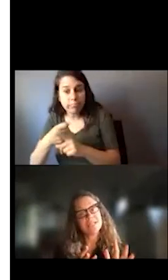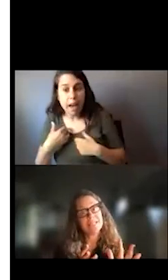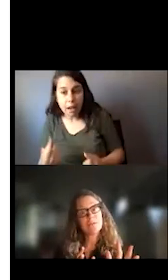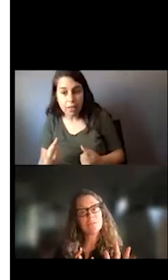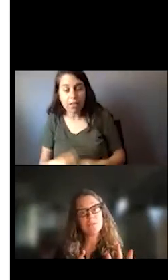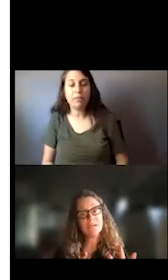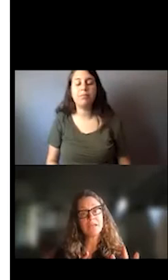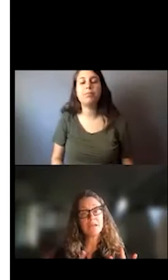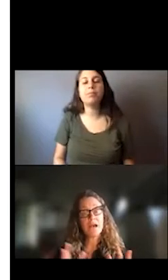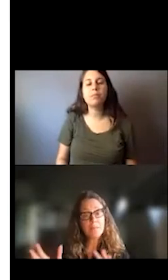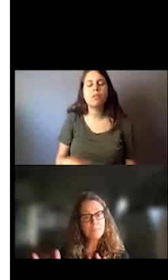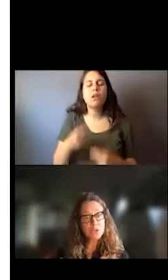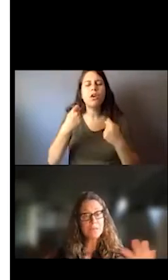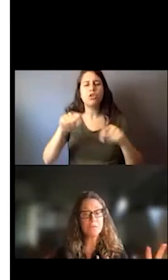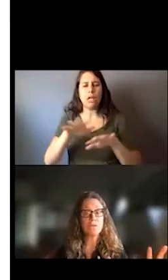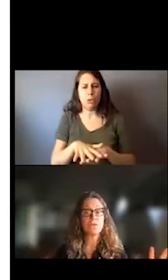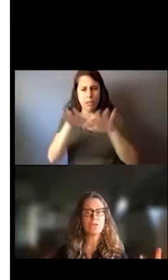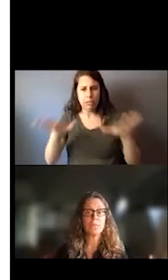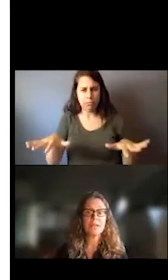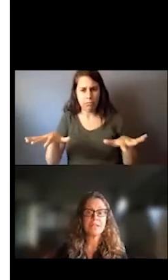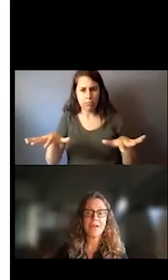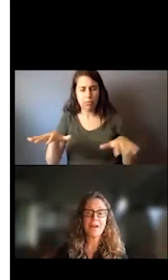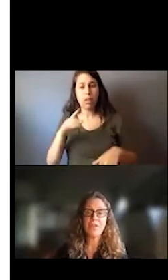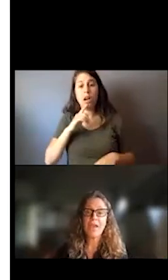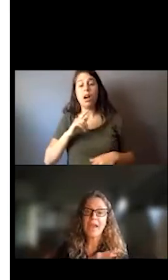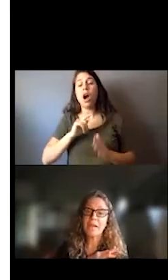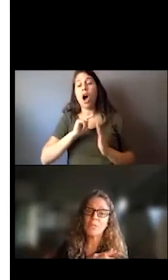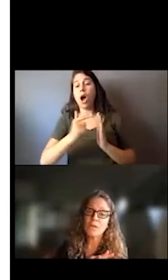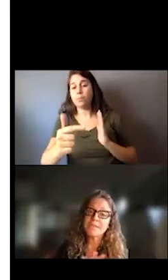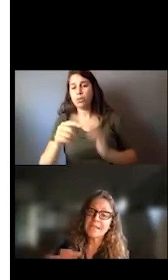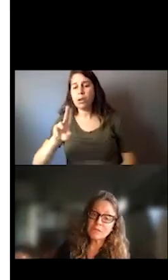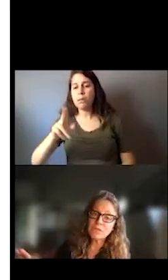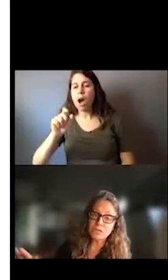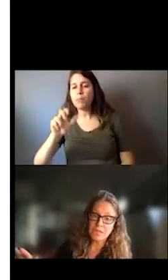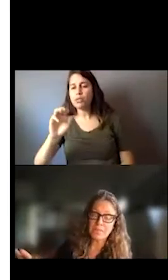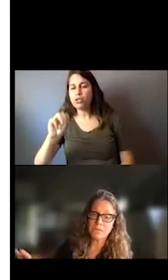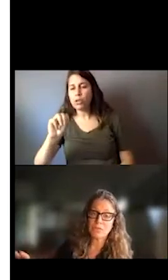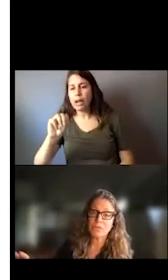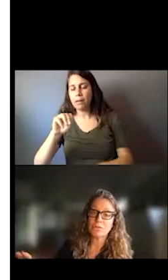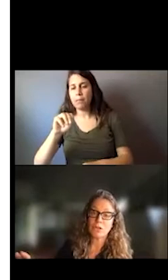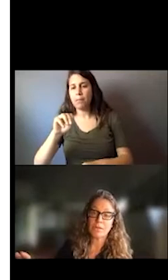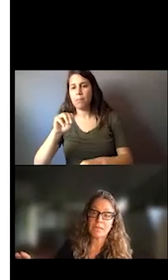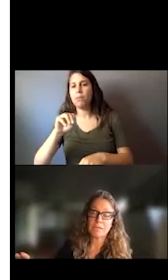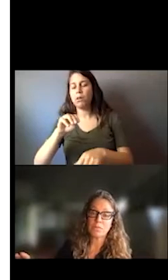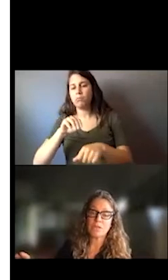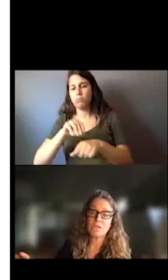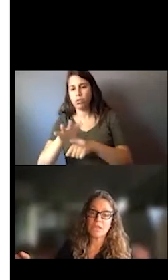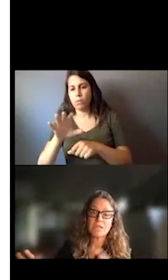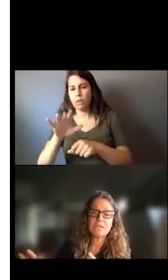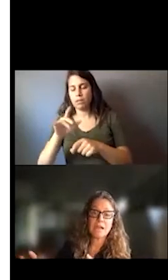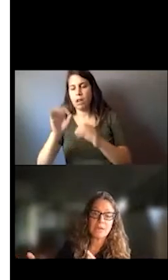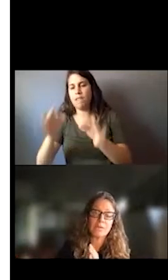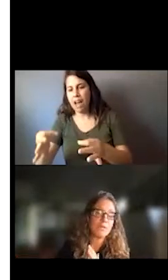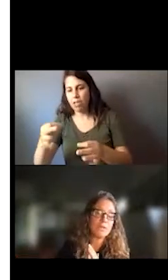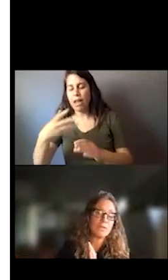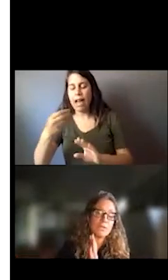we tried to distinguish between upstream social determinants of health and more downstream social determinants, which